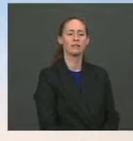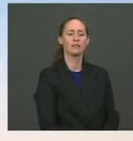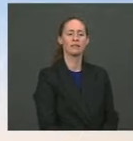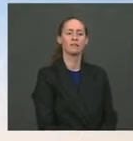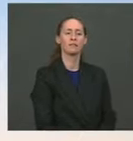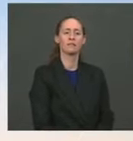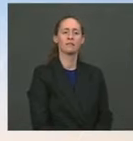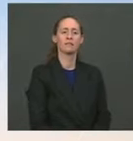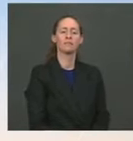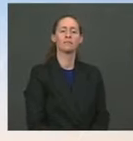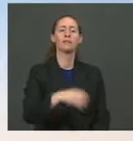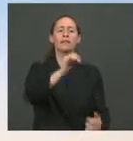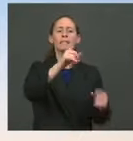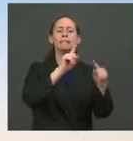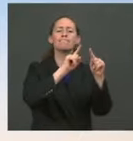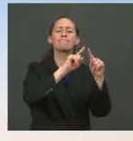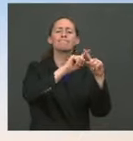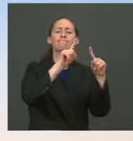kind of